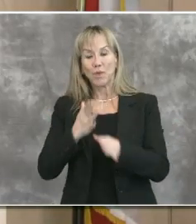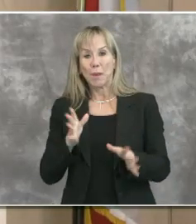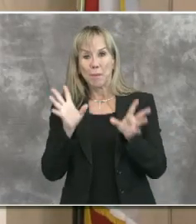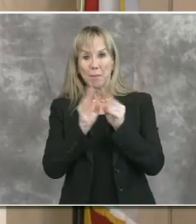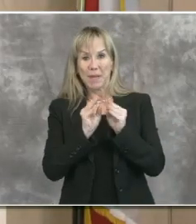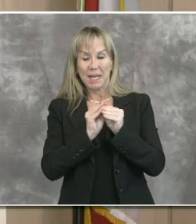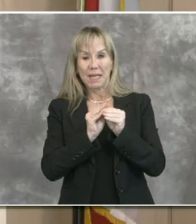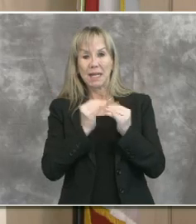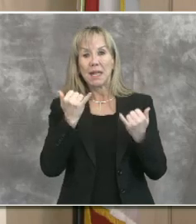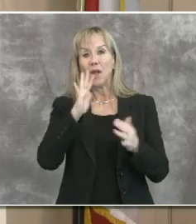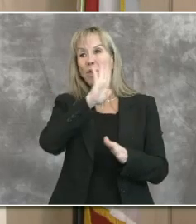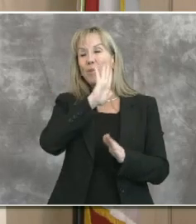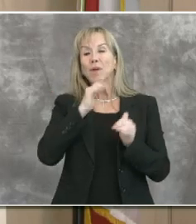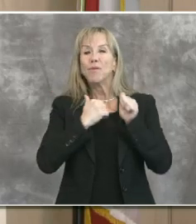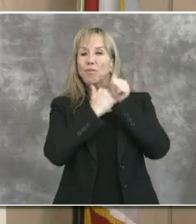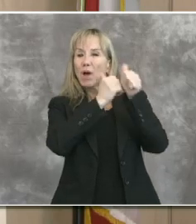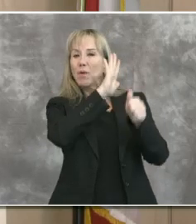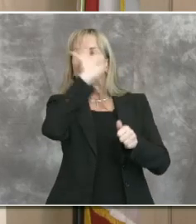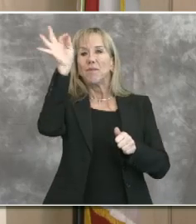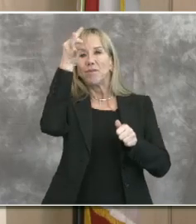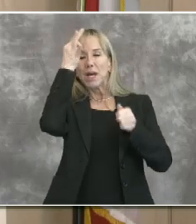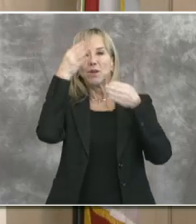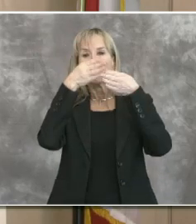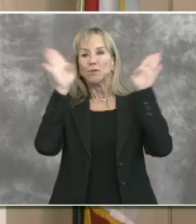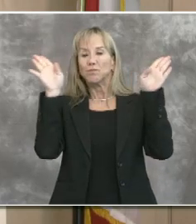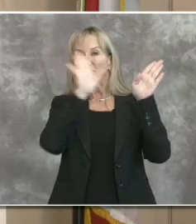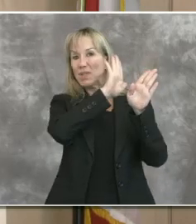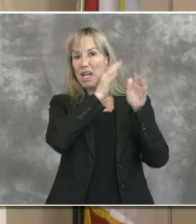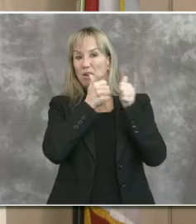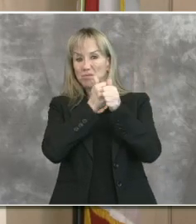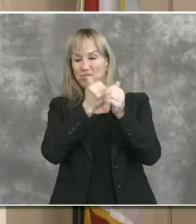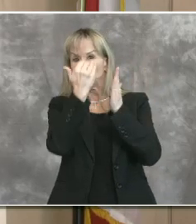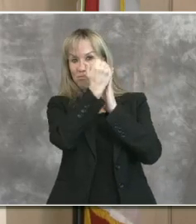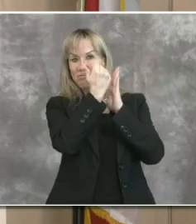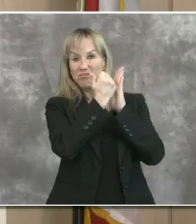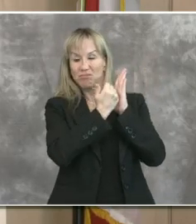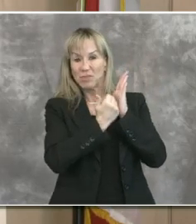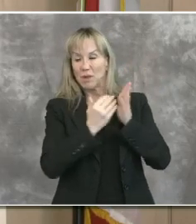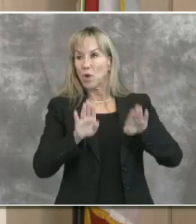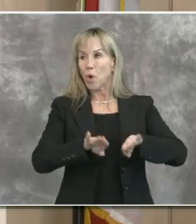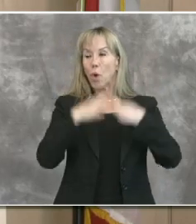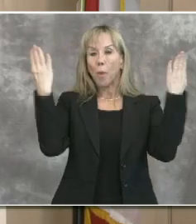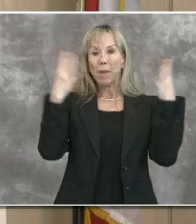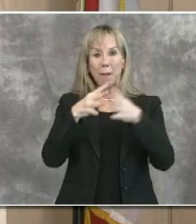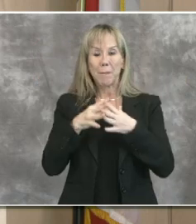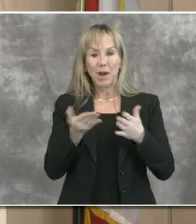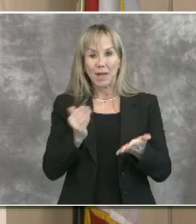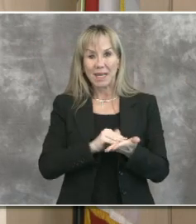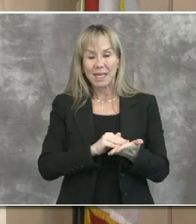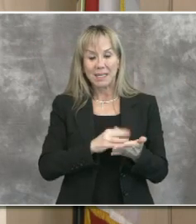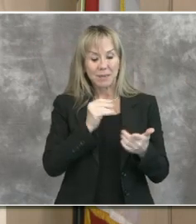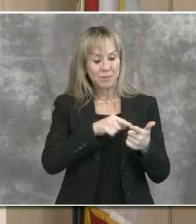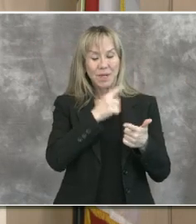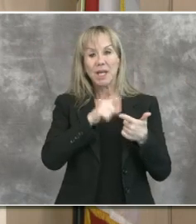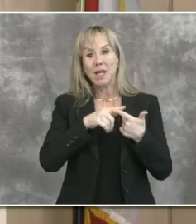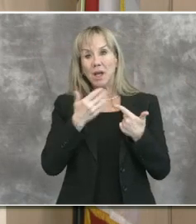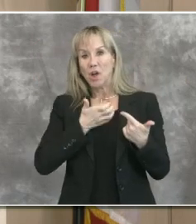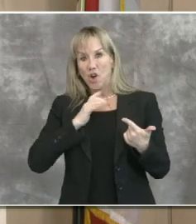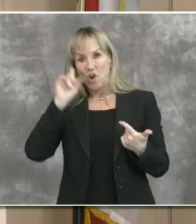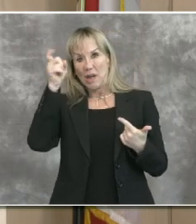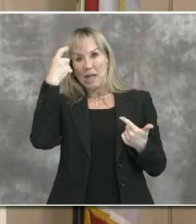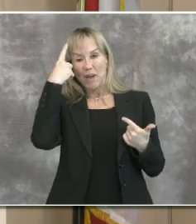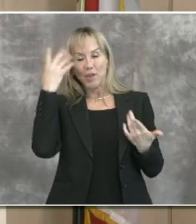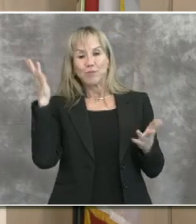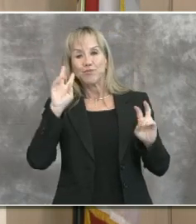the federal guidelines, Opening Up America Again, and the governor's California roadmap to modify the